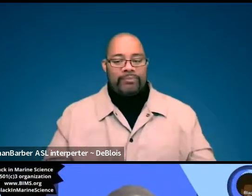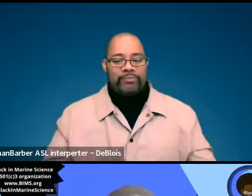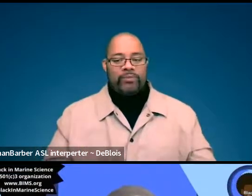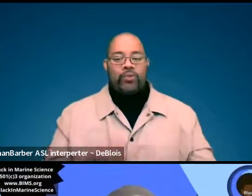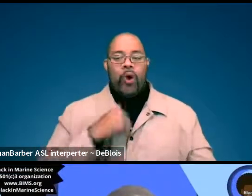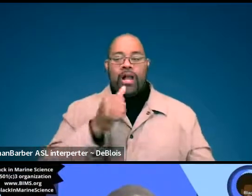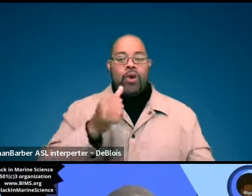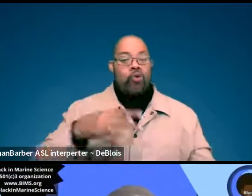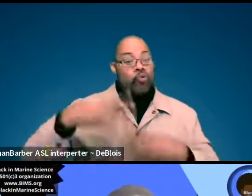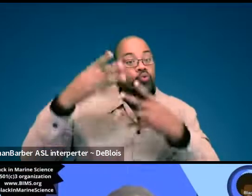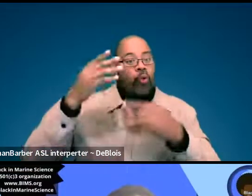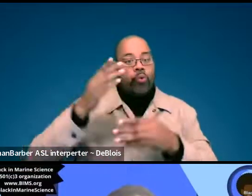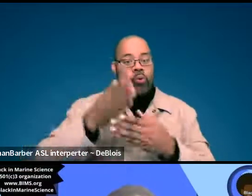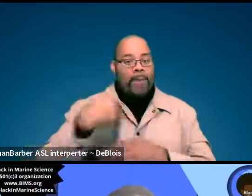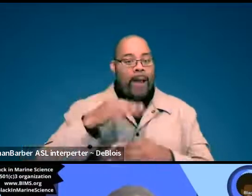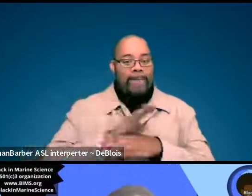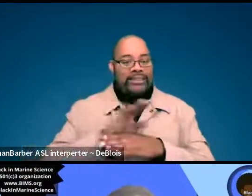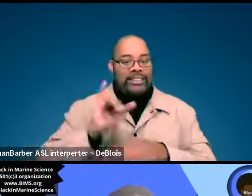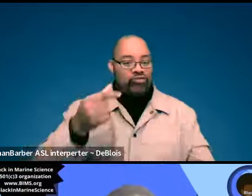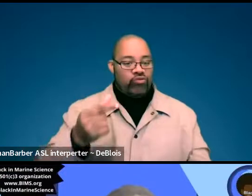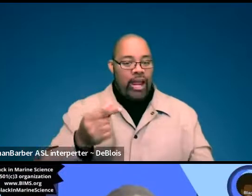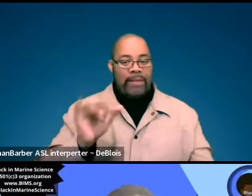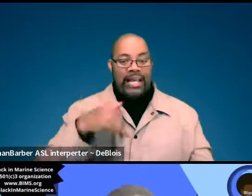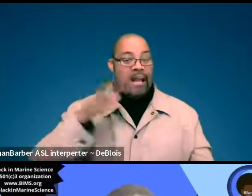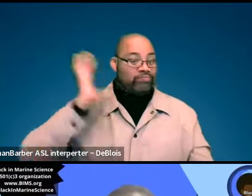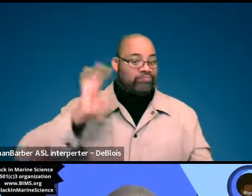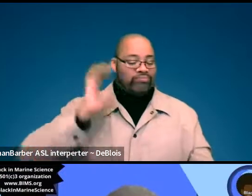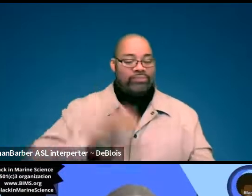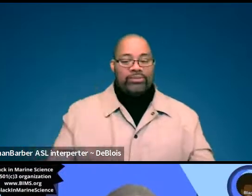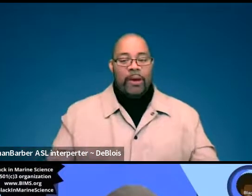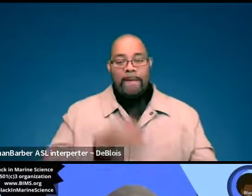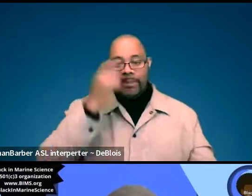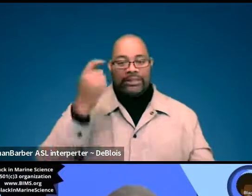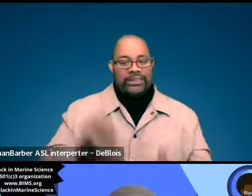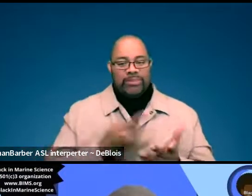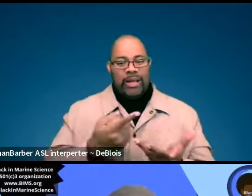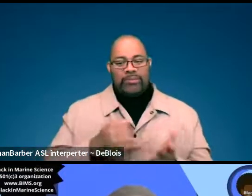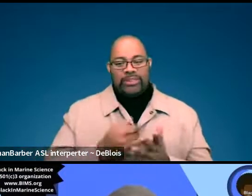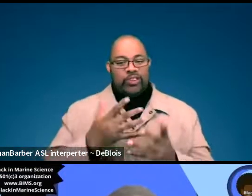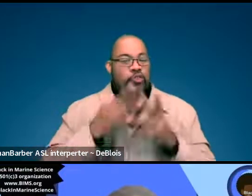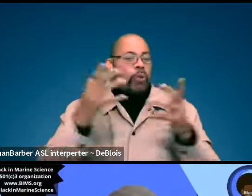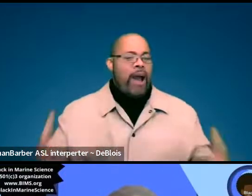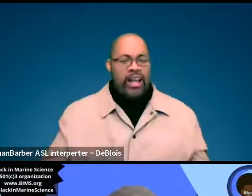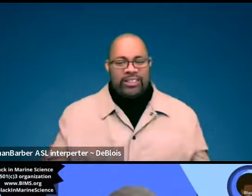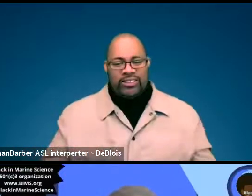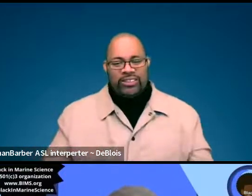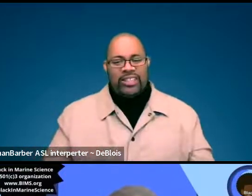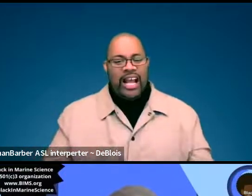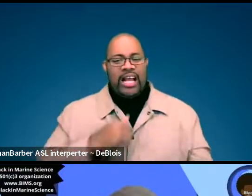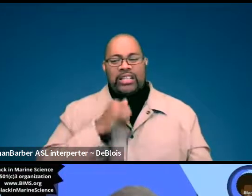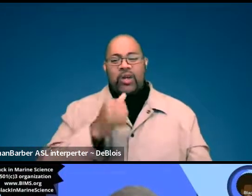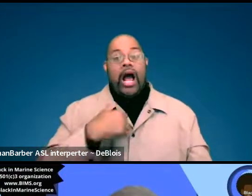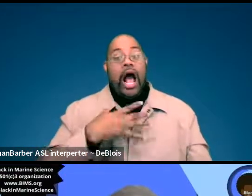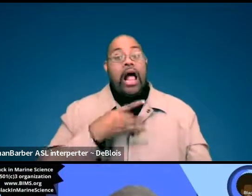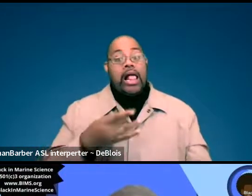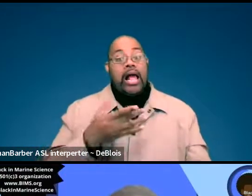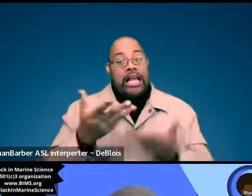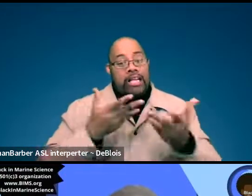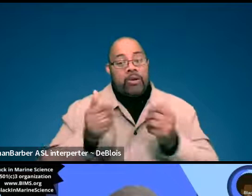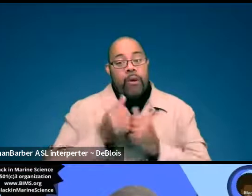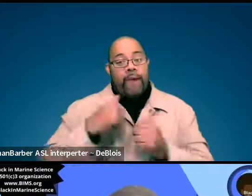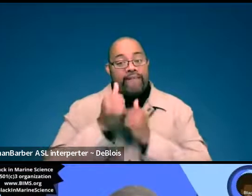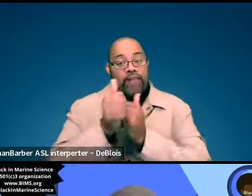don't scroll through my business Instagram like I used to, because sometimes it's just too much. And I'd like the engagement with